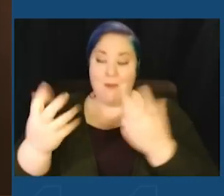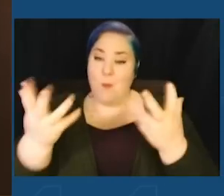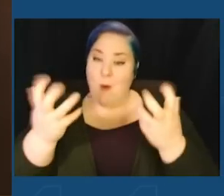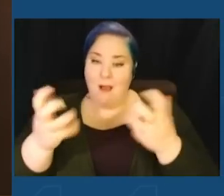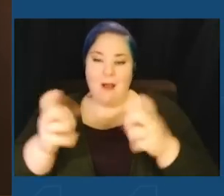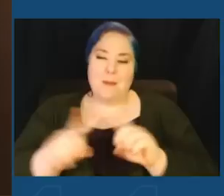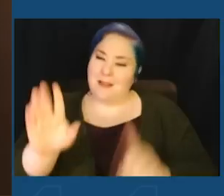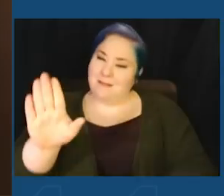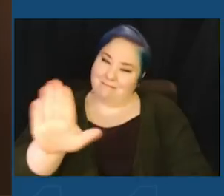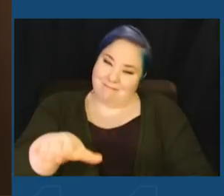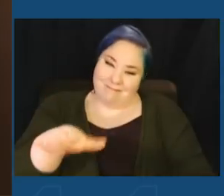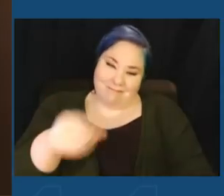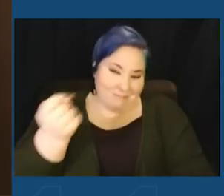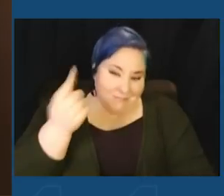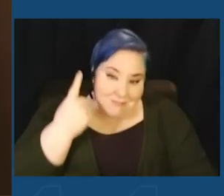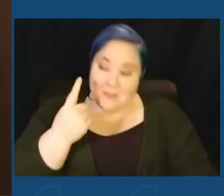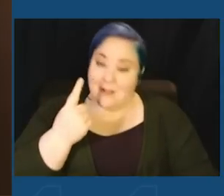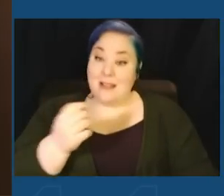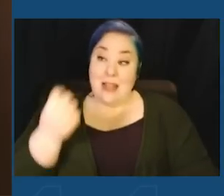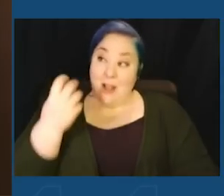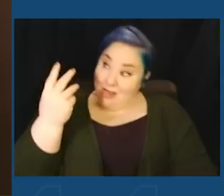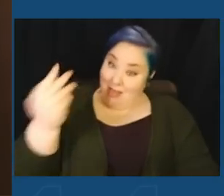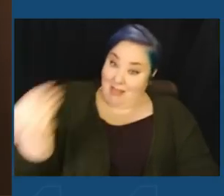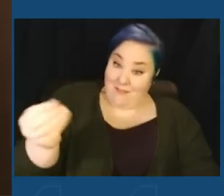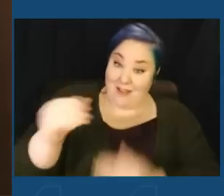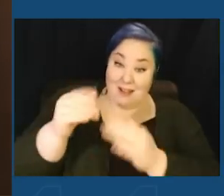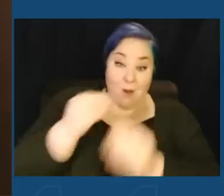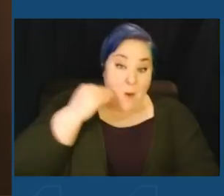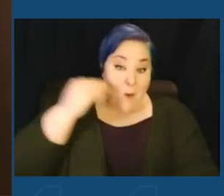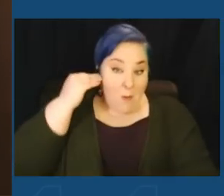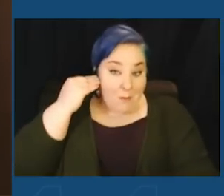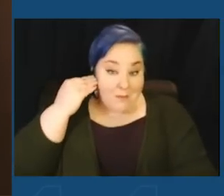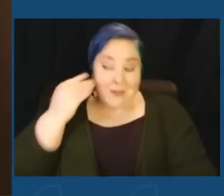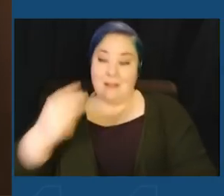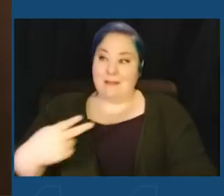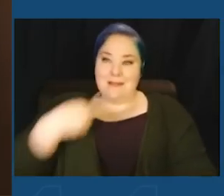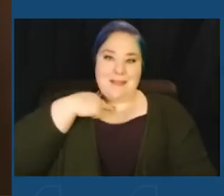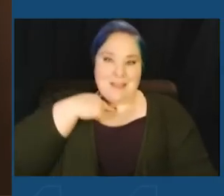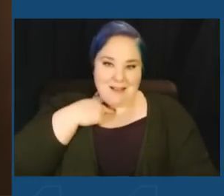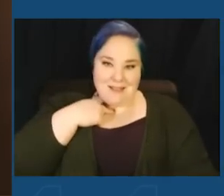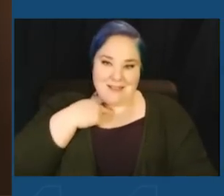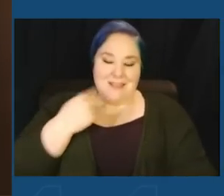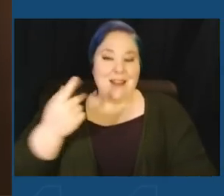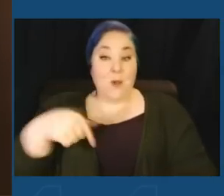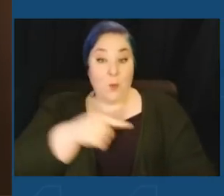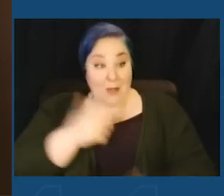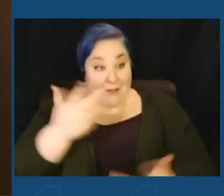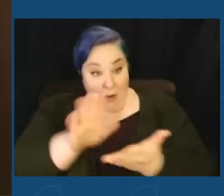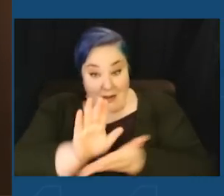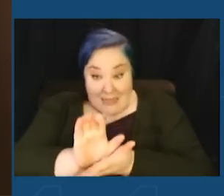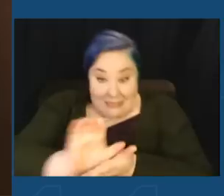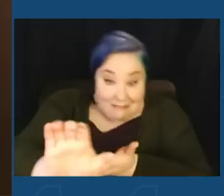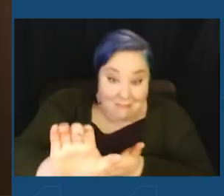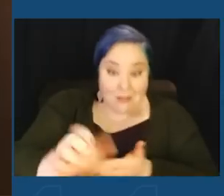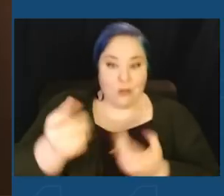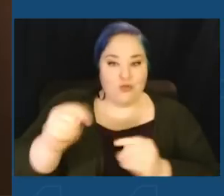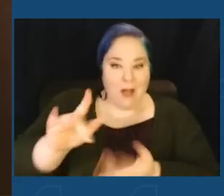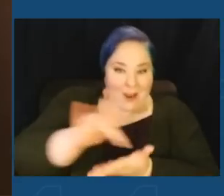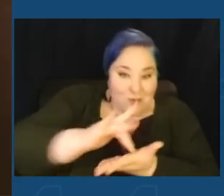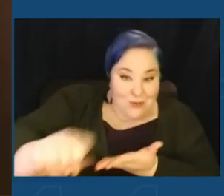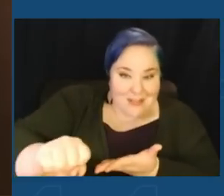for really a good apparent reason, who are getting stuck on roads that we had previously cleared or were attempting to clear. And all you're doing is hindering